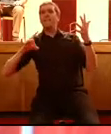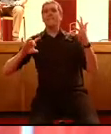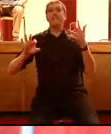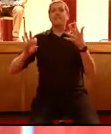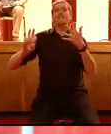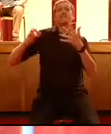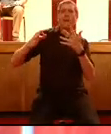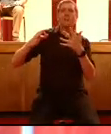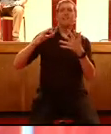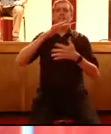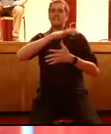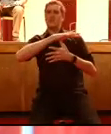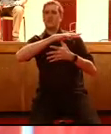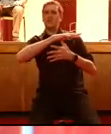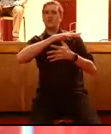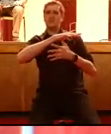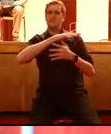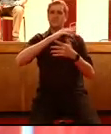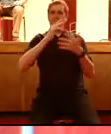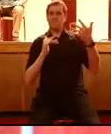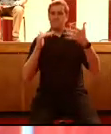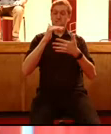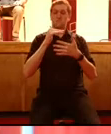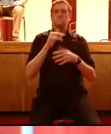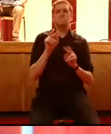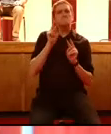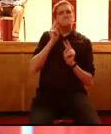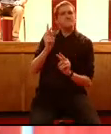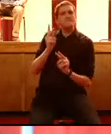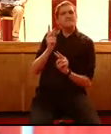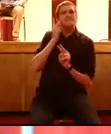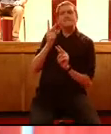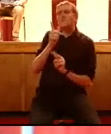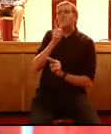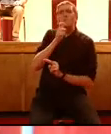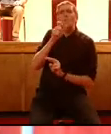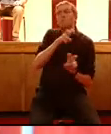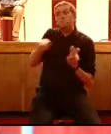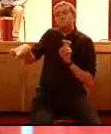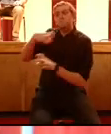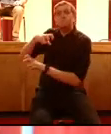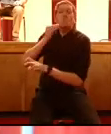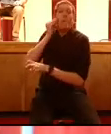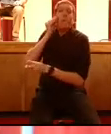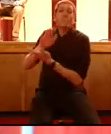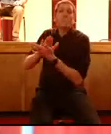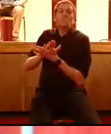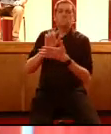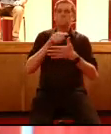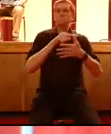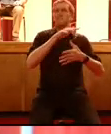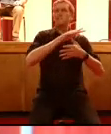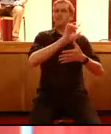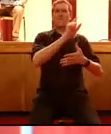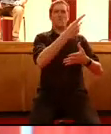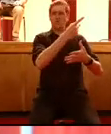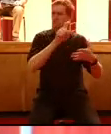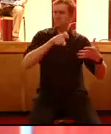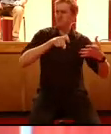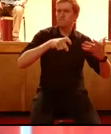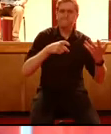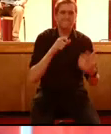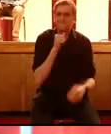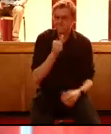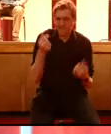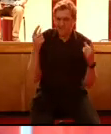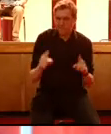then seniors. If we were looking at who moves to homeschool to raise graduation rates, the seniors would be first, and that's not the case.